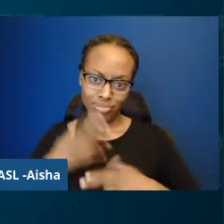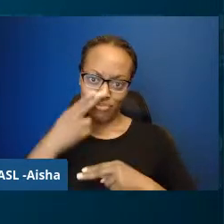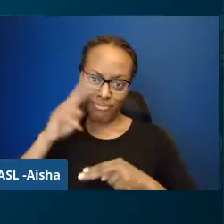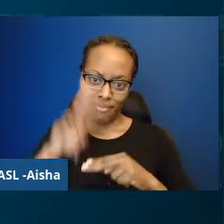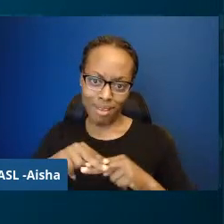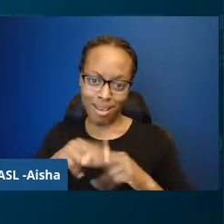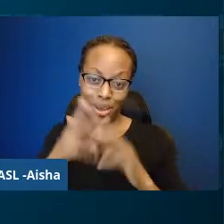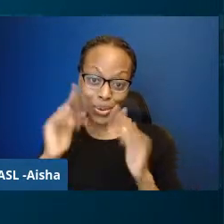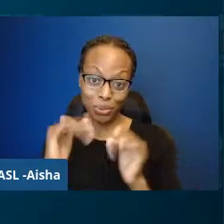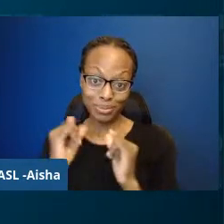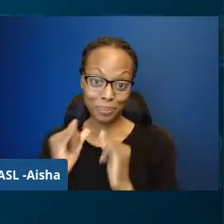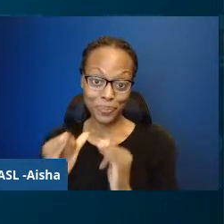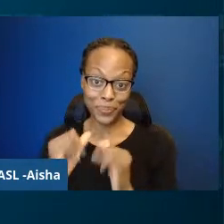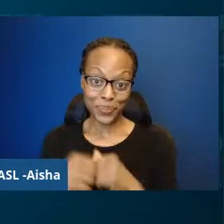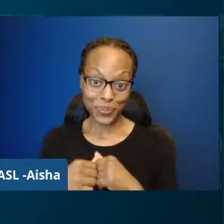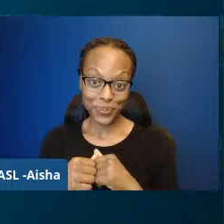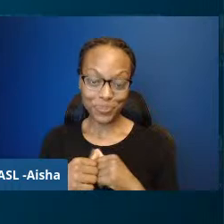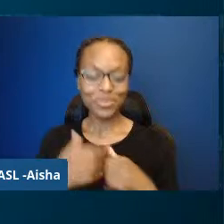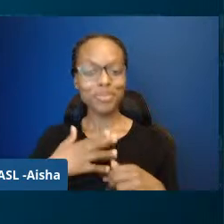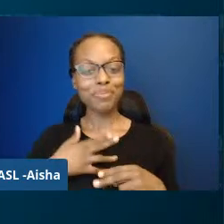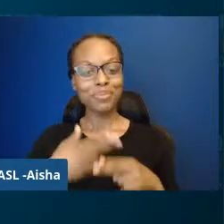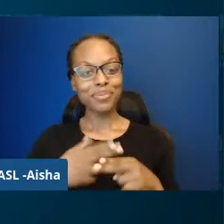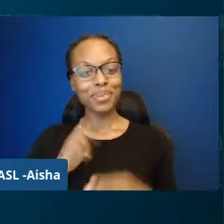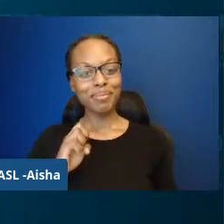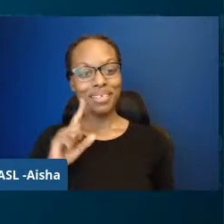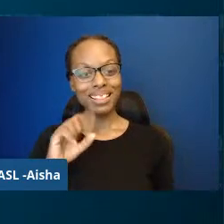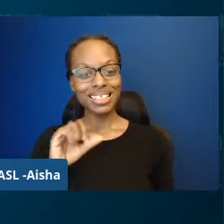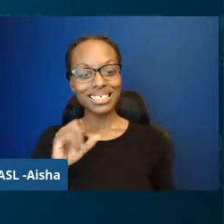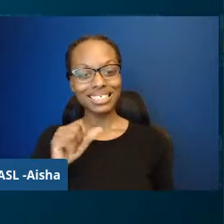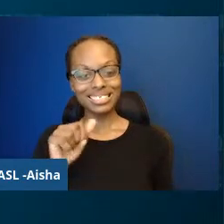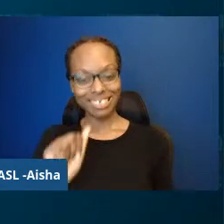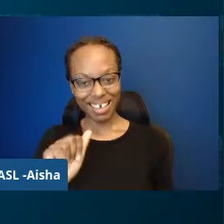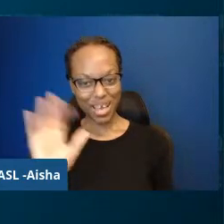that you did too. So I'm Alicia, signing